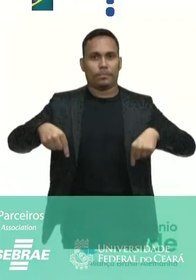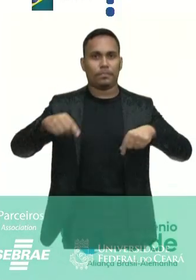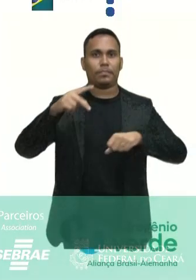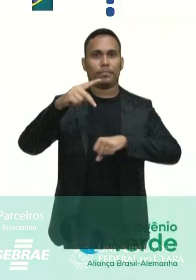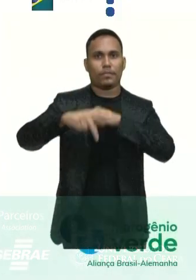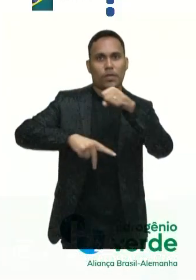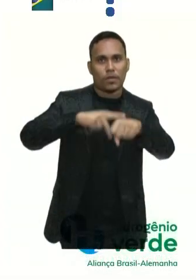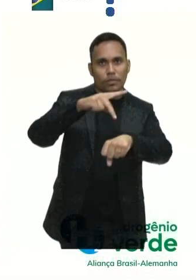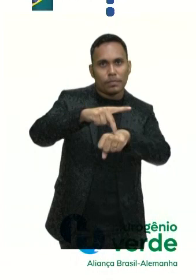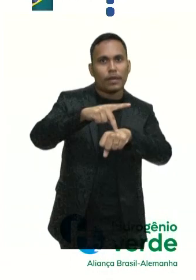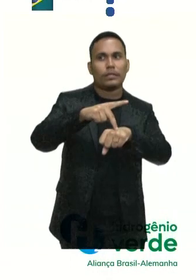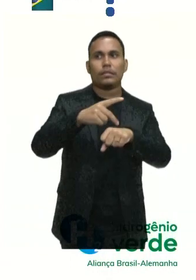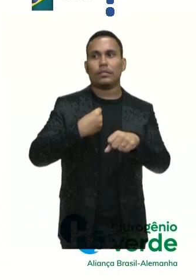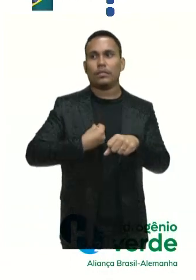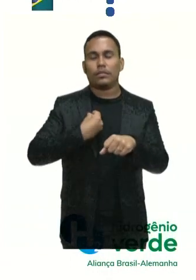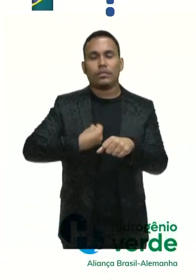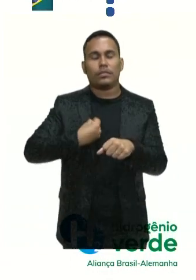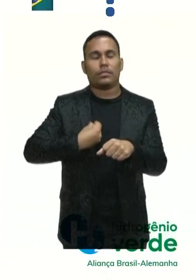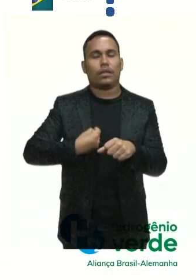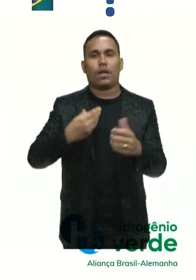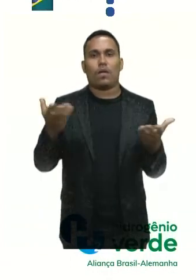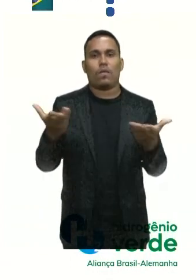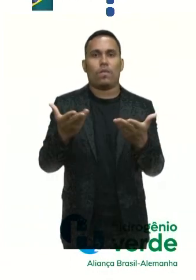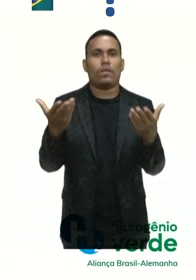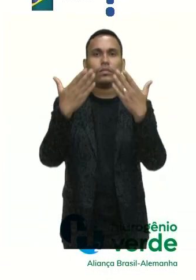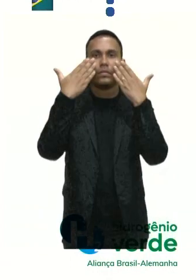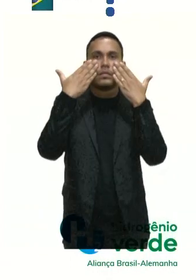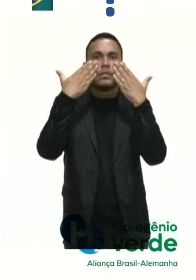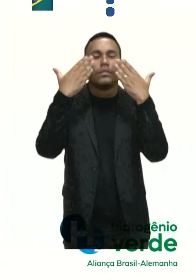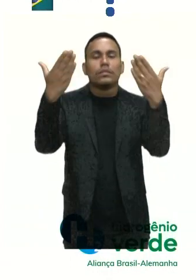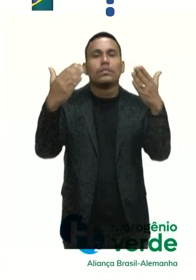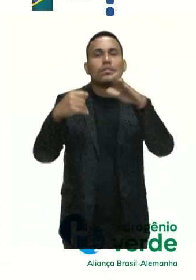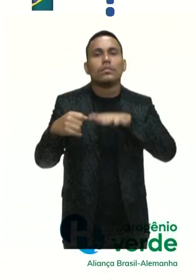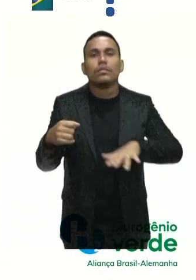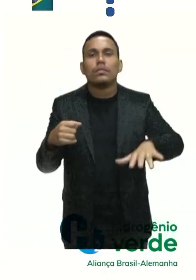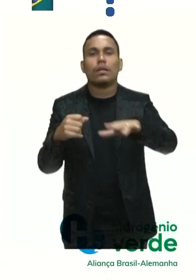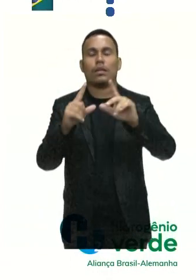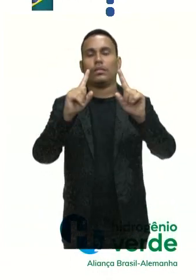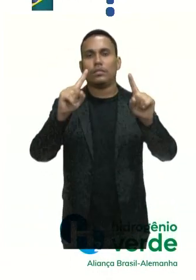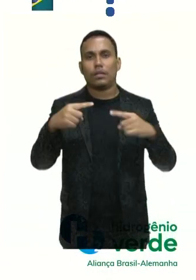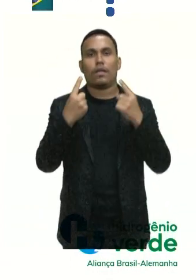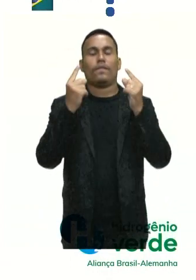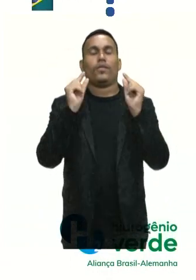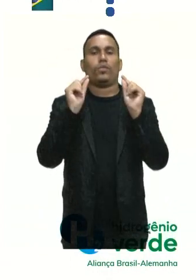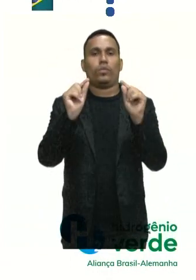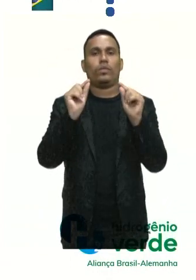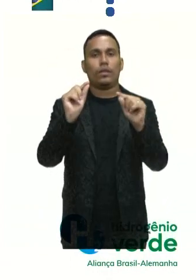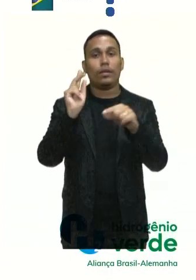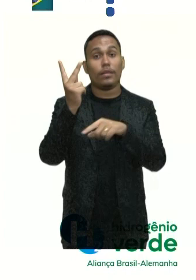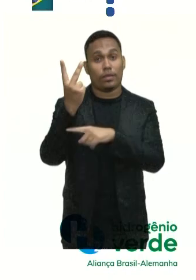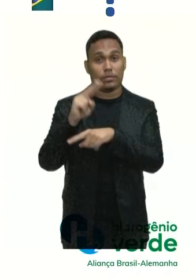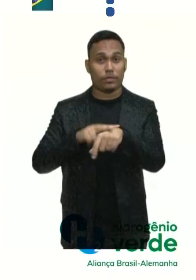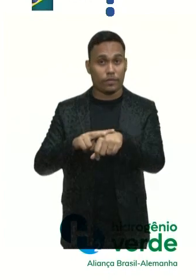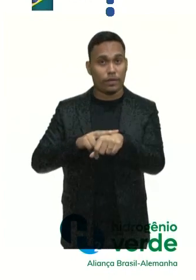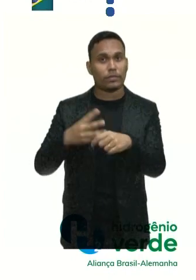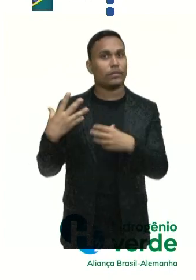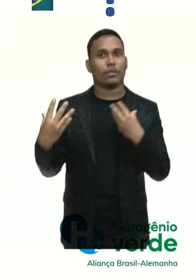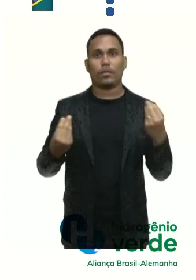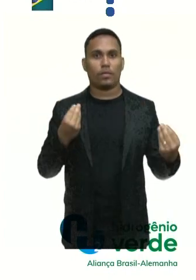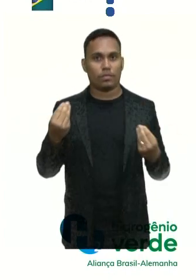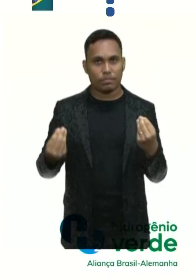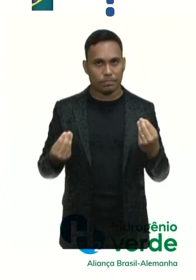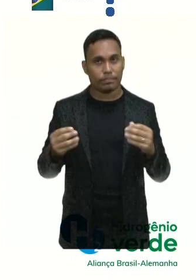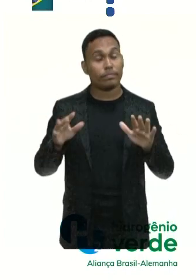how countries are positioning themselves currently in terms of this challenge to implement